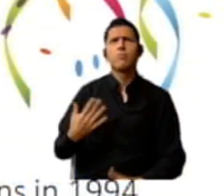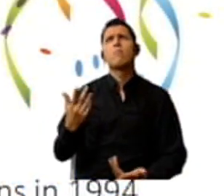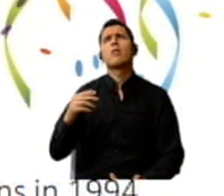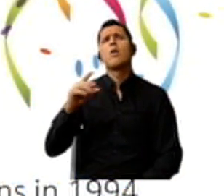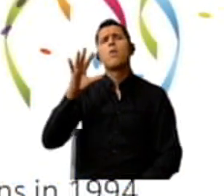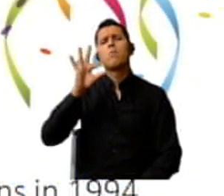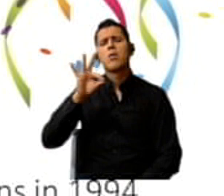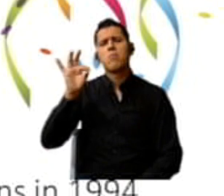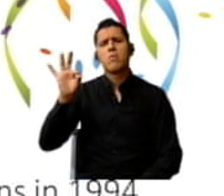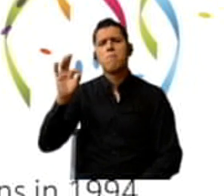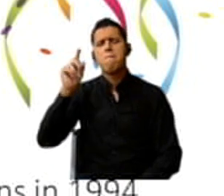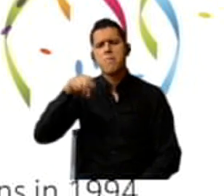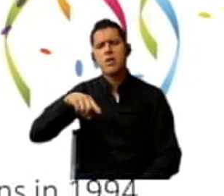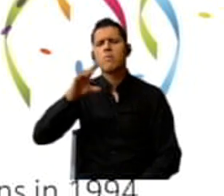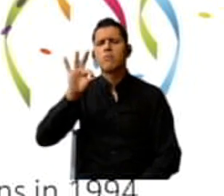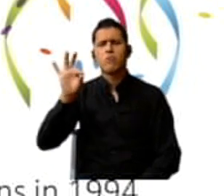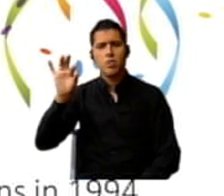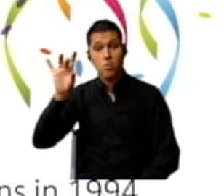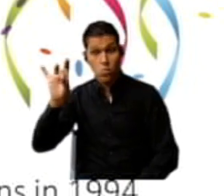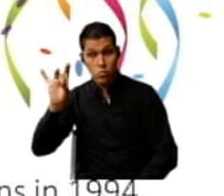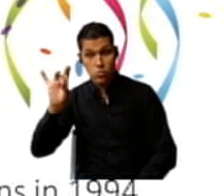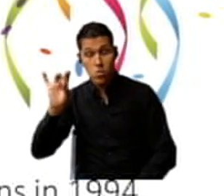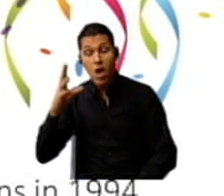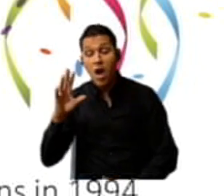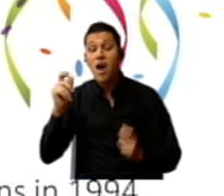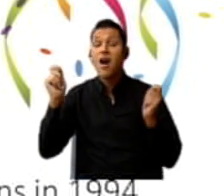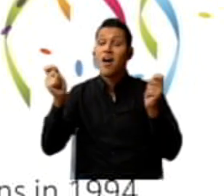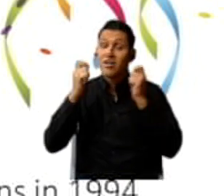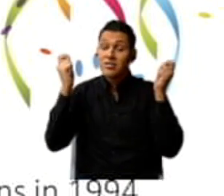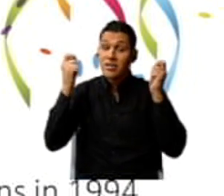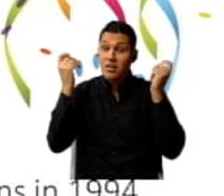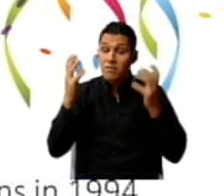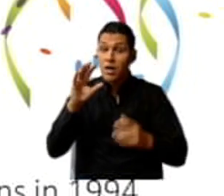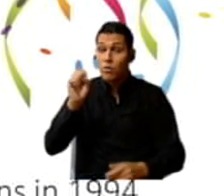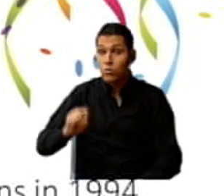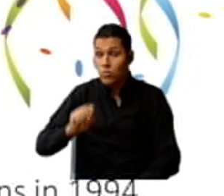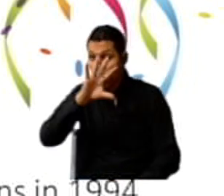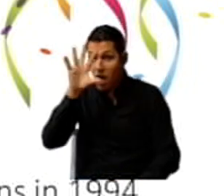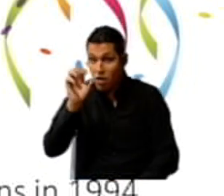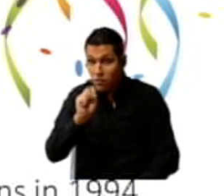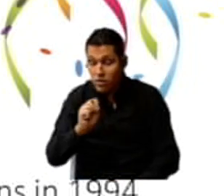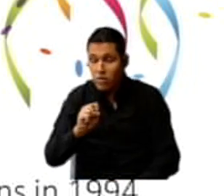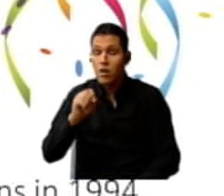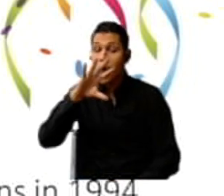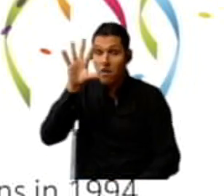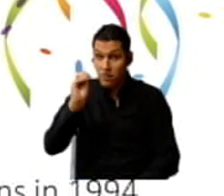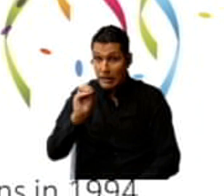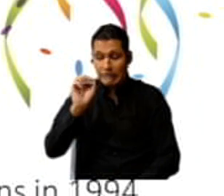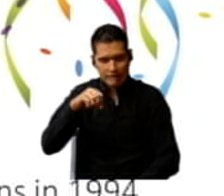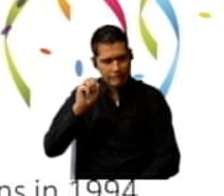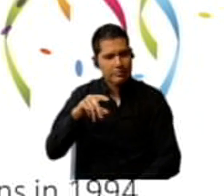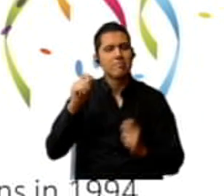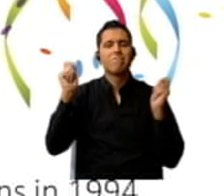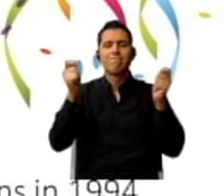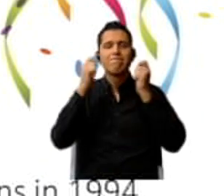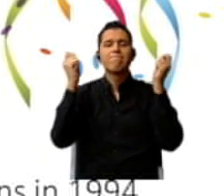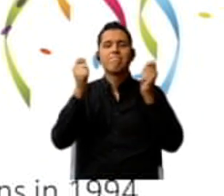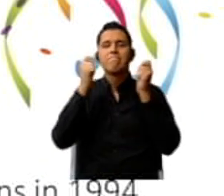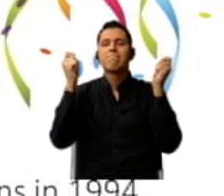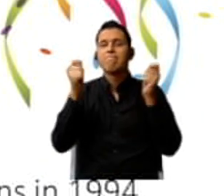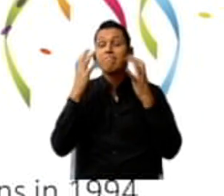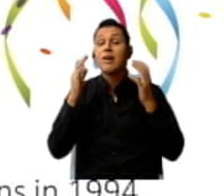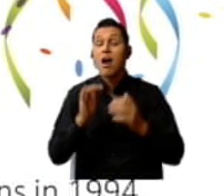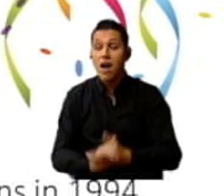1994. And what do they celebrate in South Africa? Well, Charlotte, they celebrate Freedom